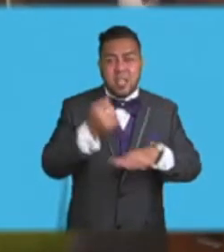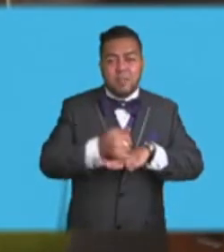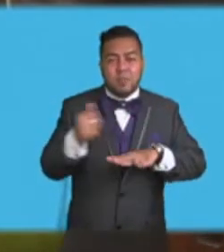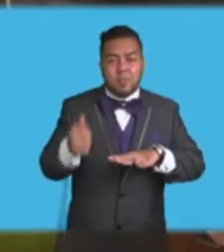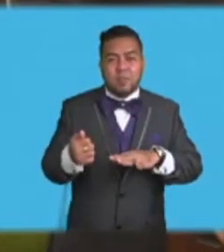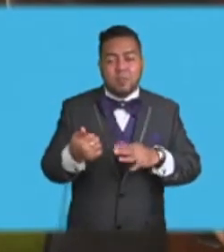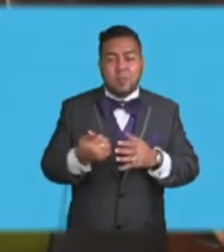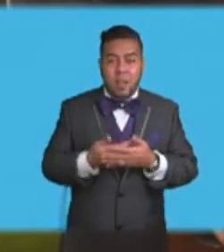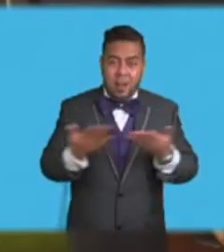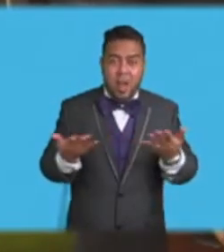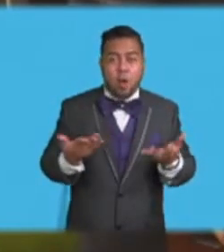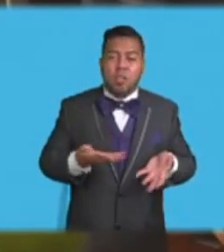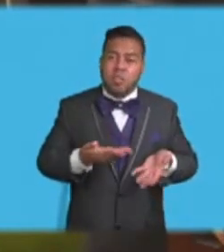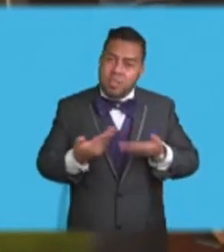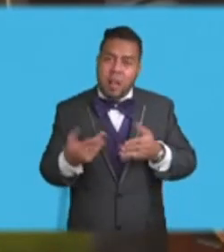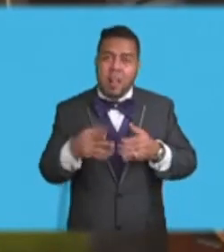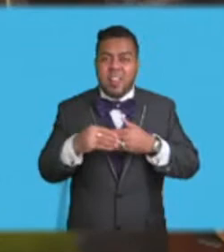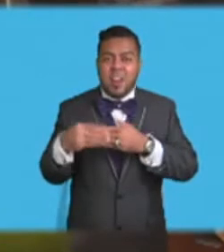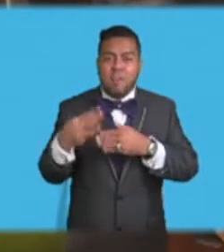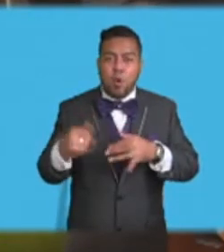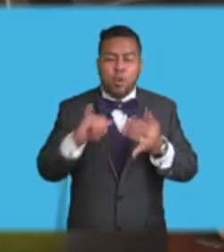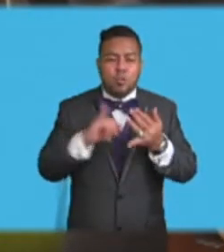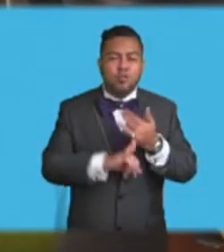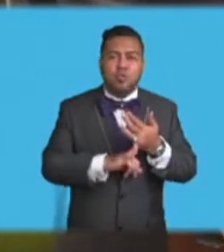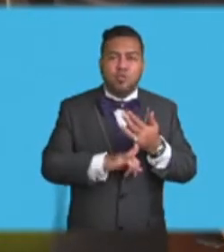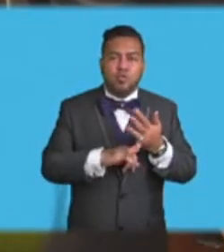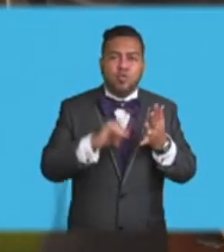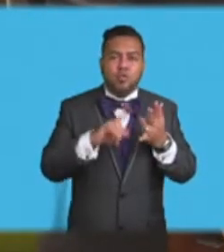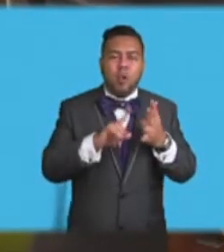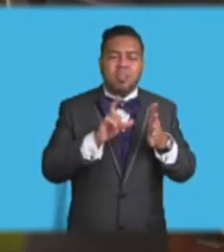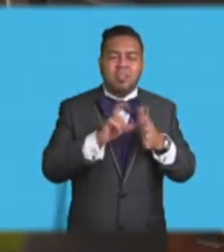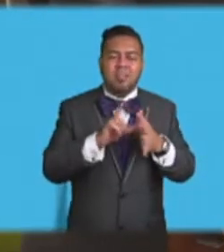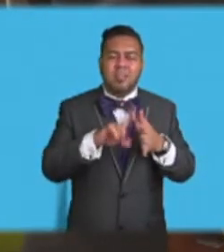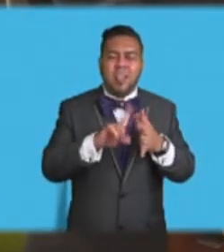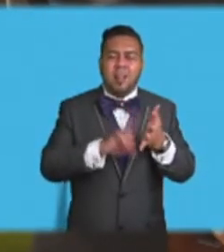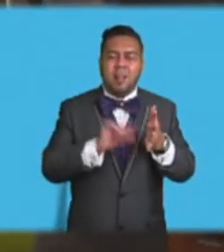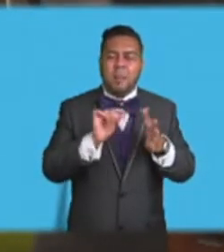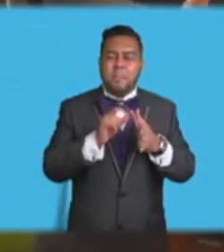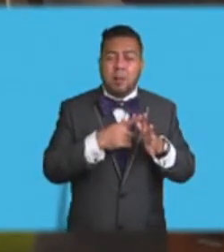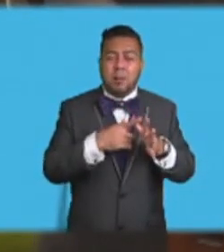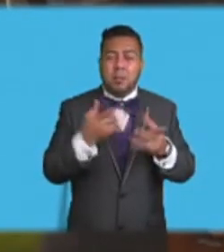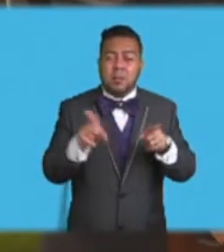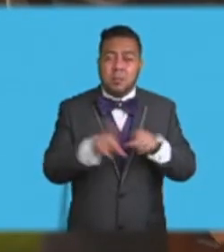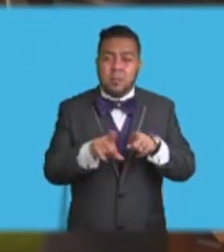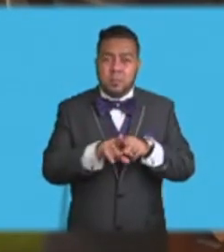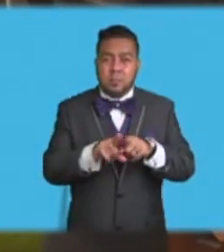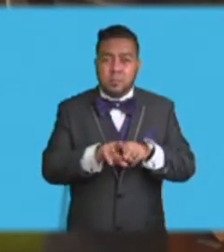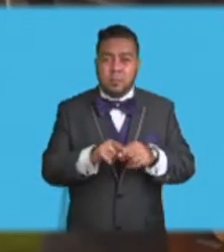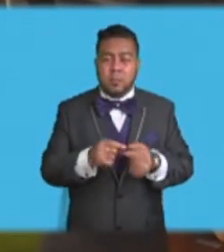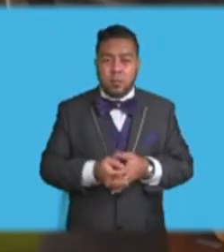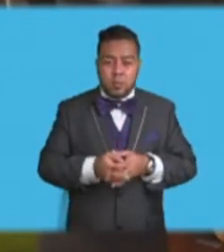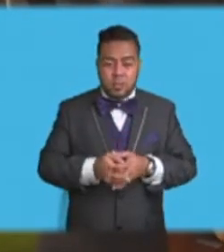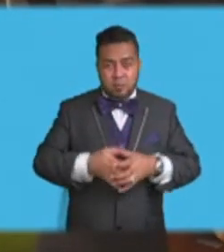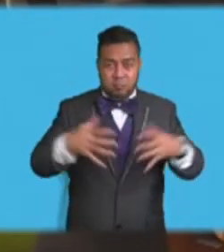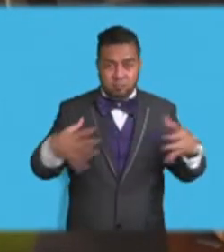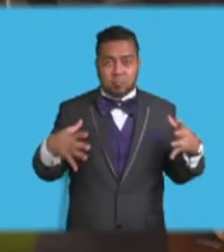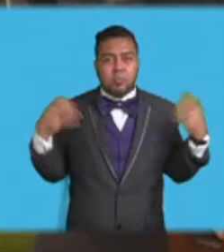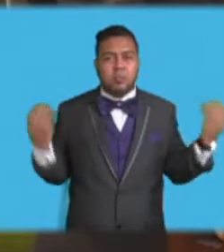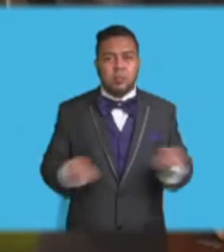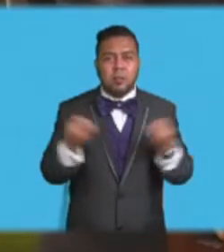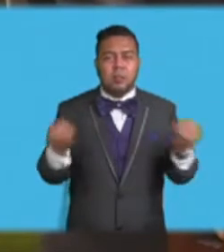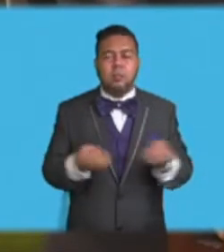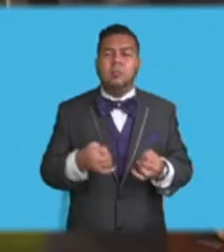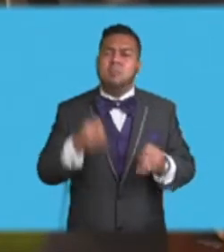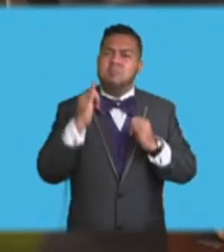now the current leader of SODELPA. The situation was, of course, exacerbated by the then senior government ministers who encouraged bad